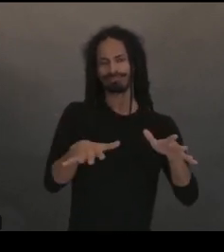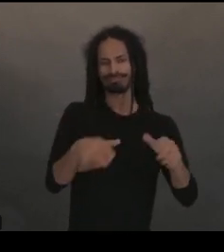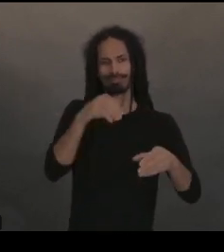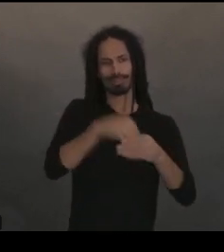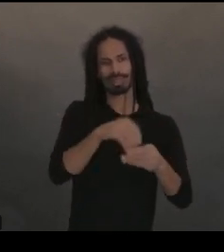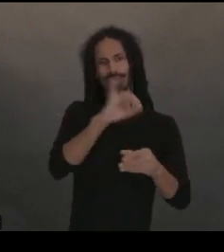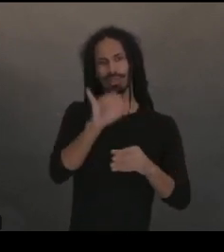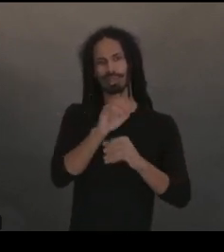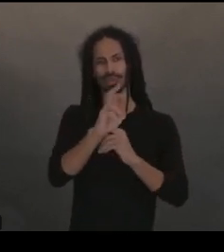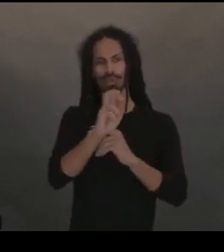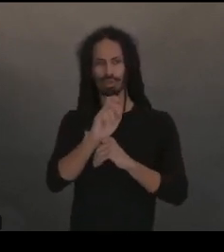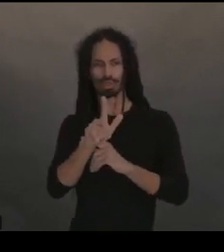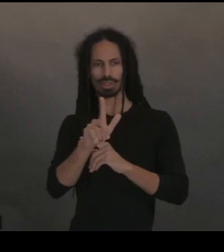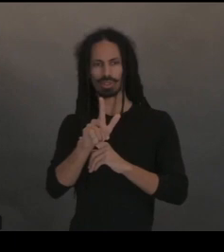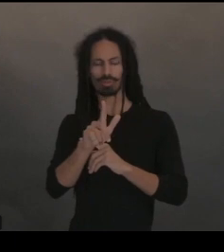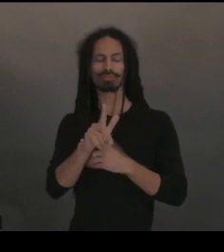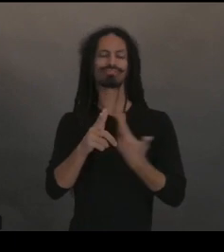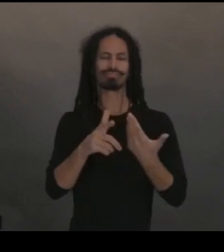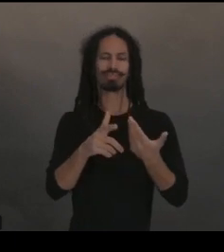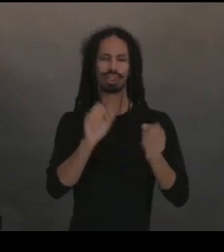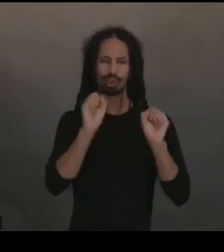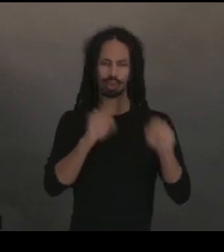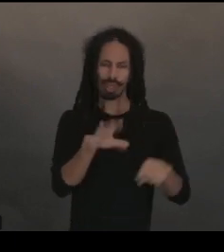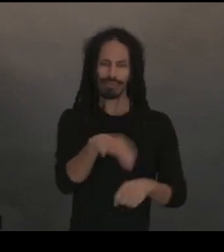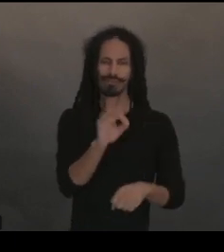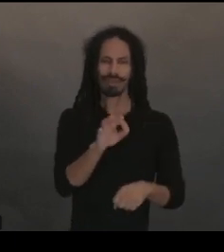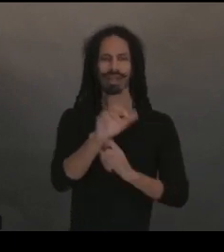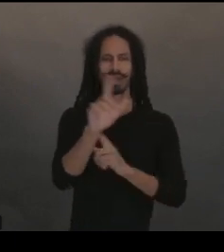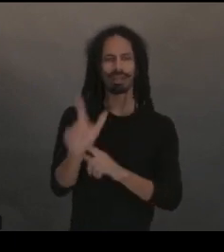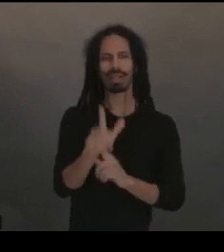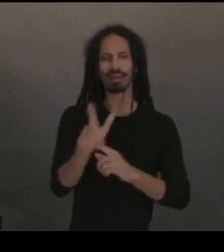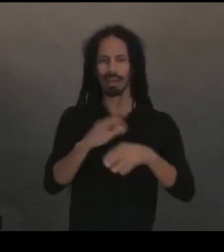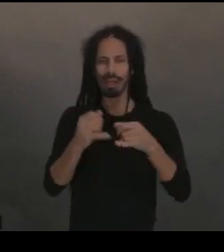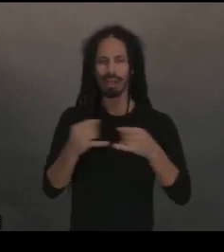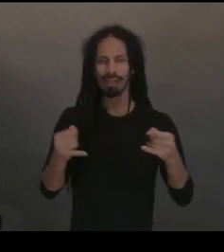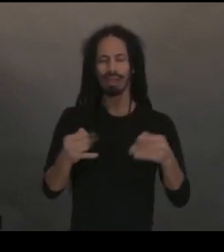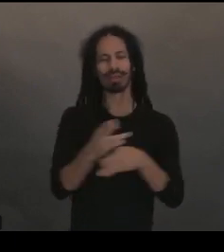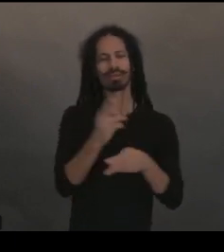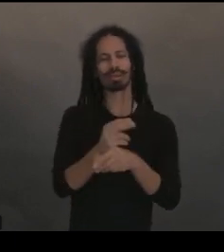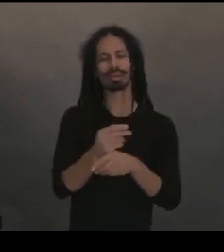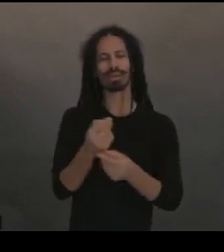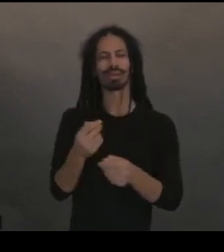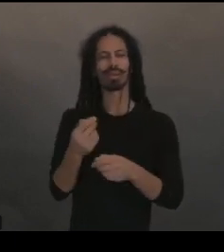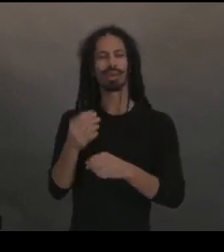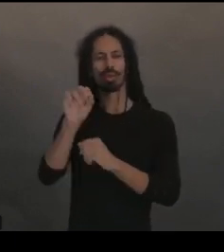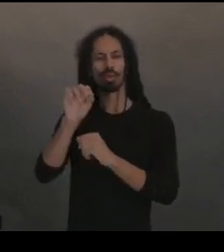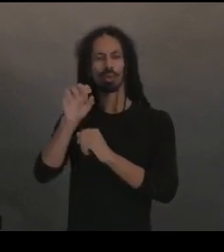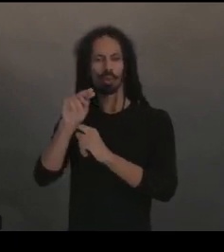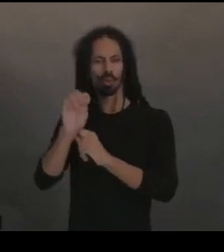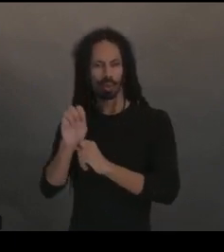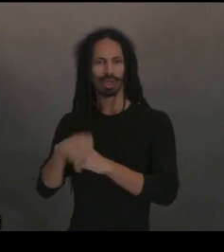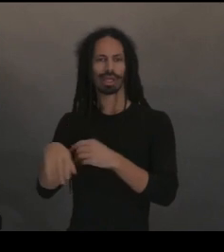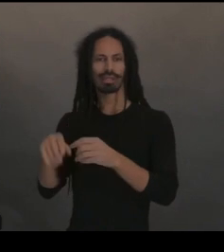the library's online database by using the OneSearch tool.